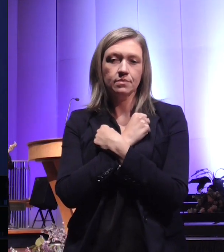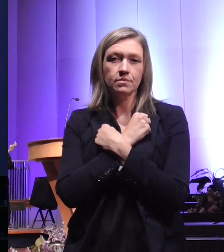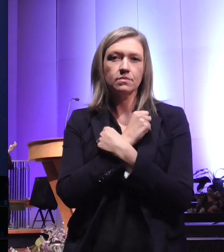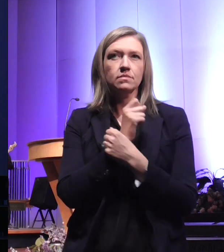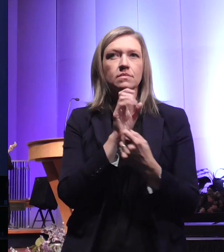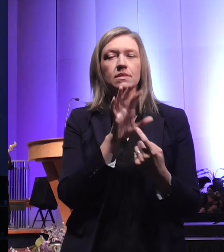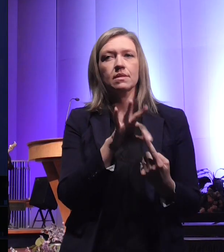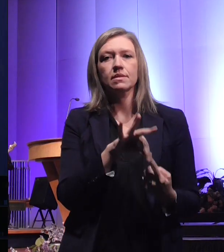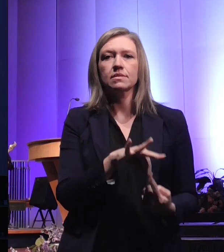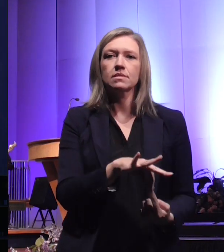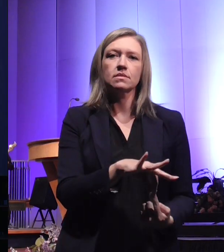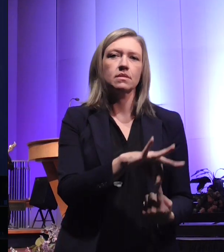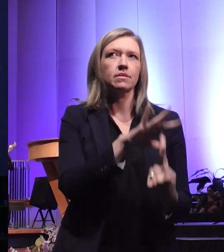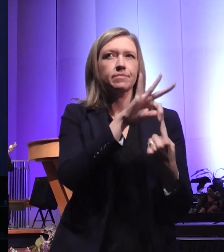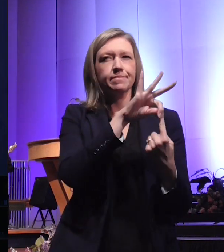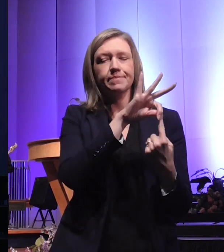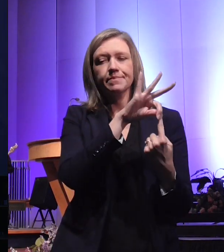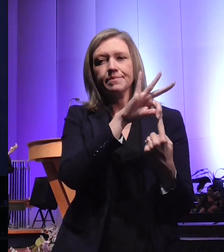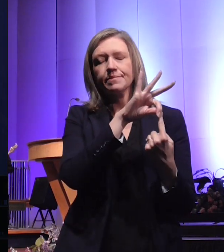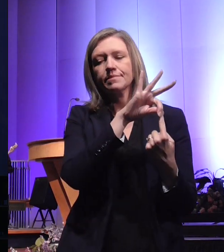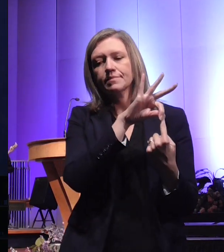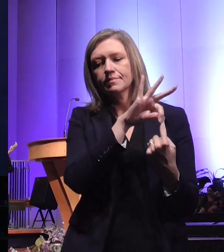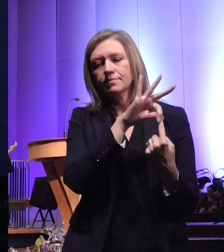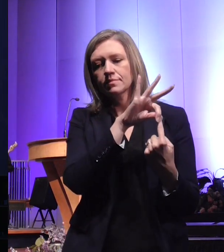love. So sacred,